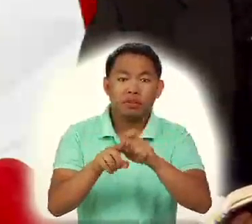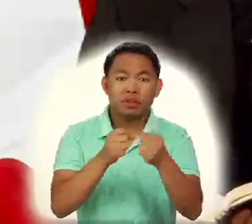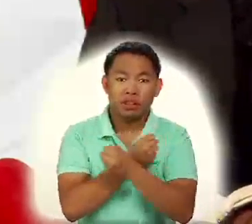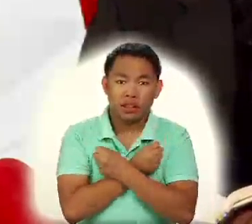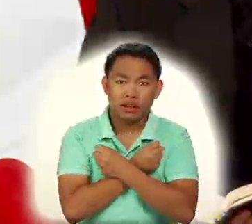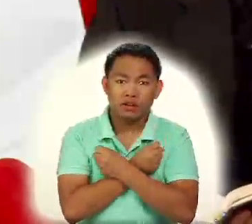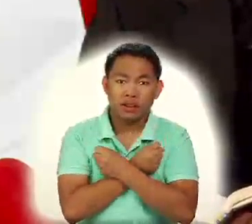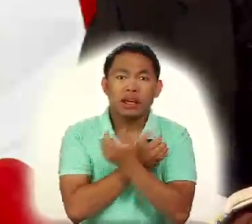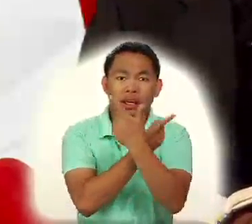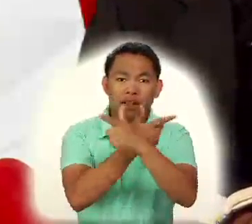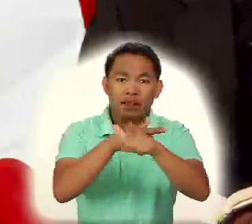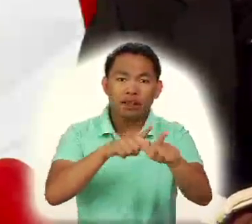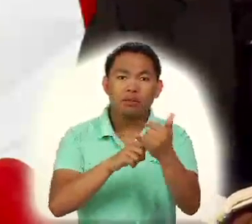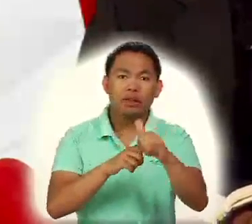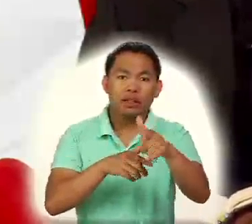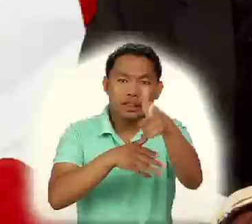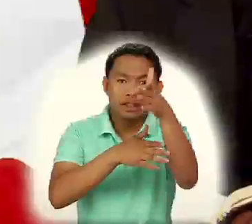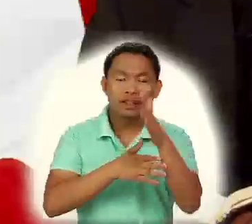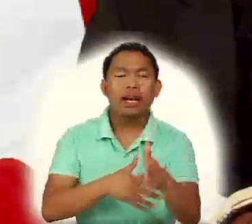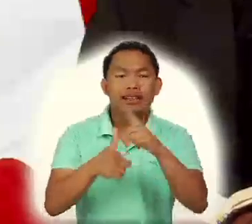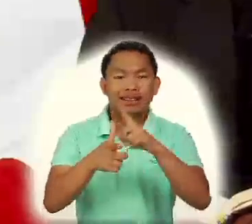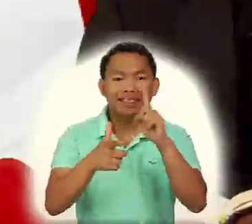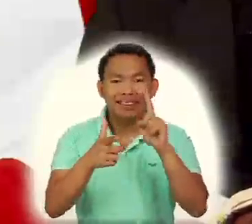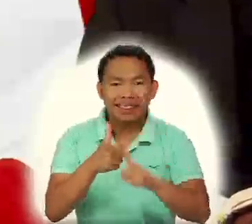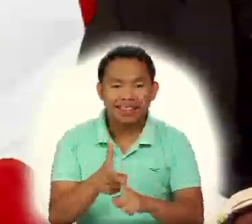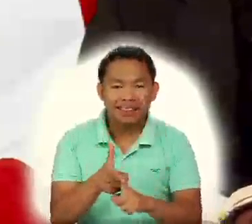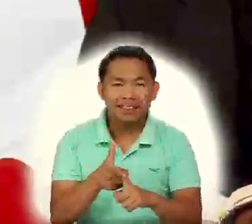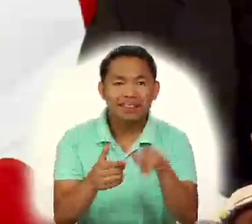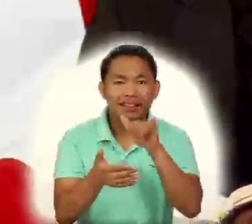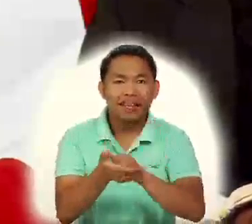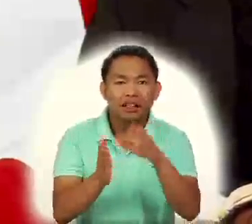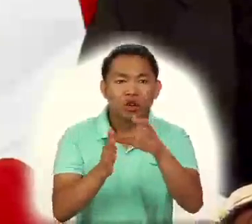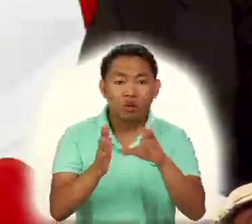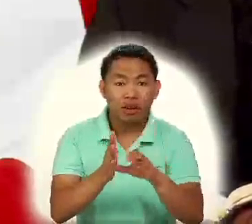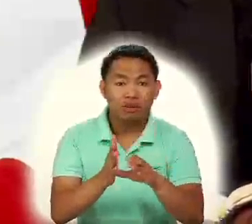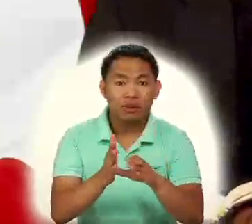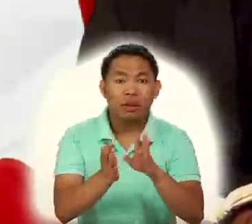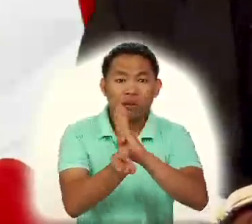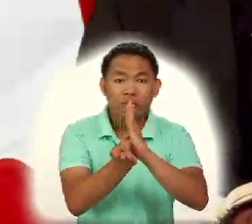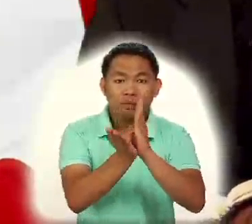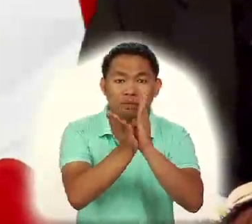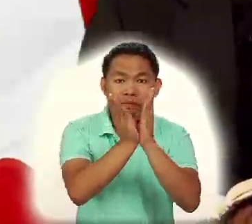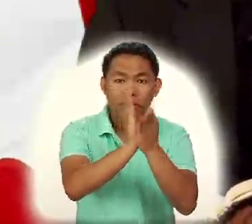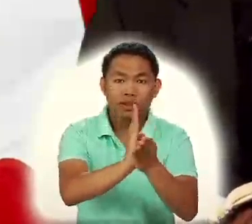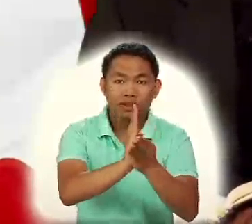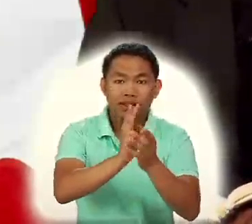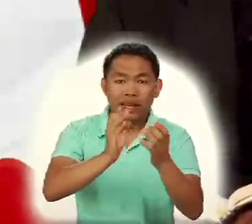loving, liberating God, then these commandments become